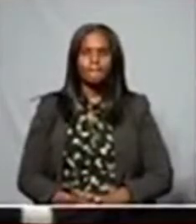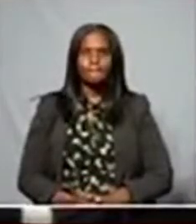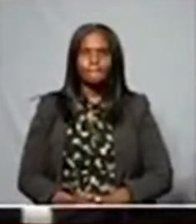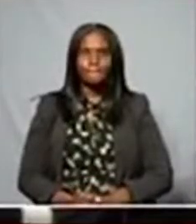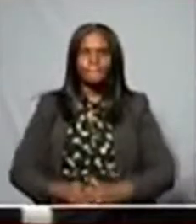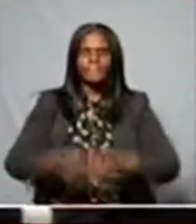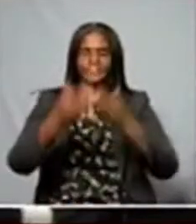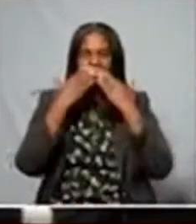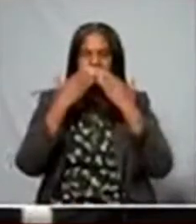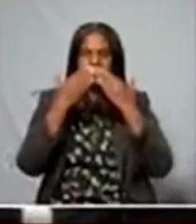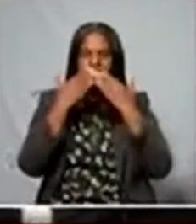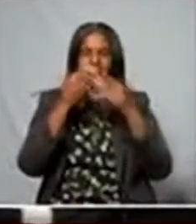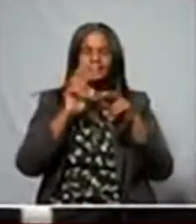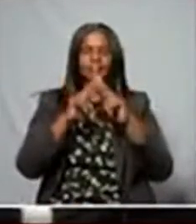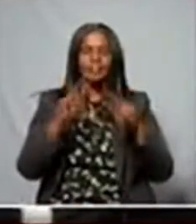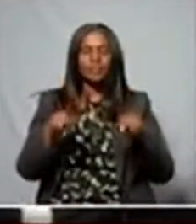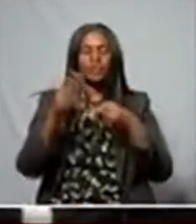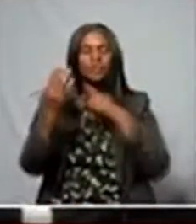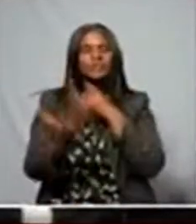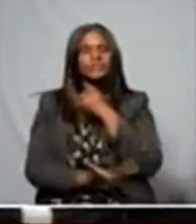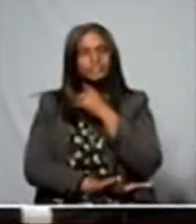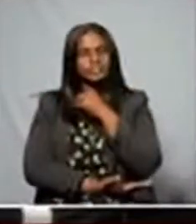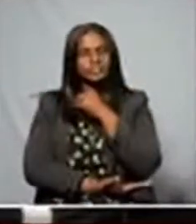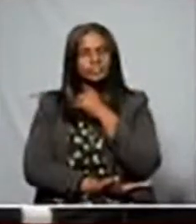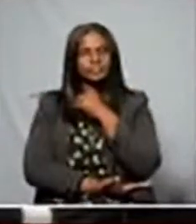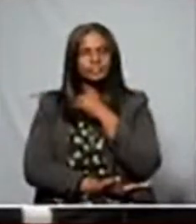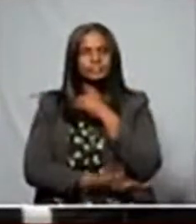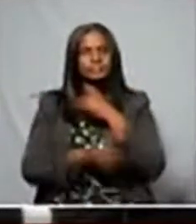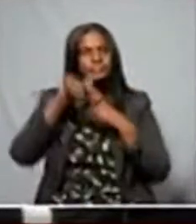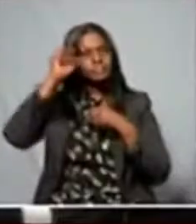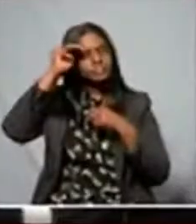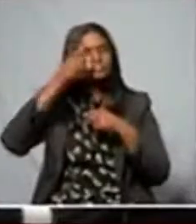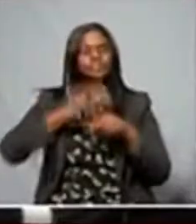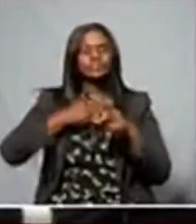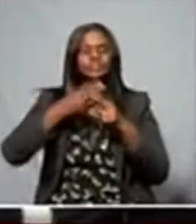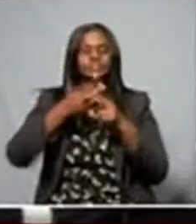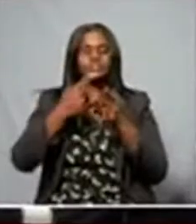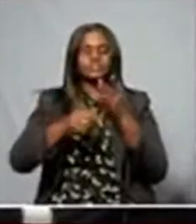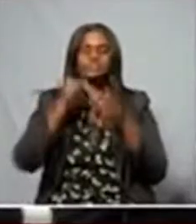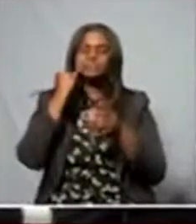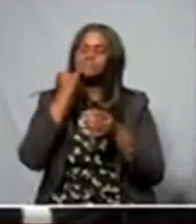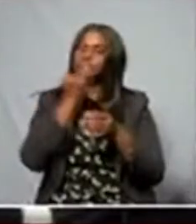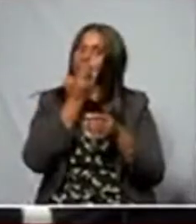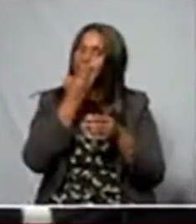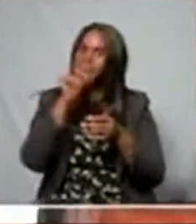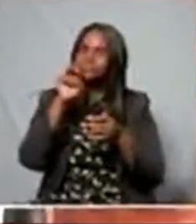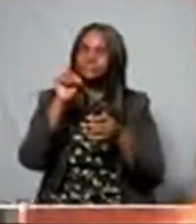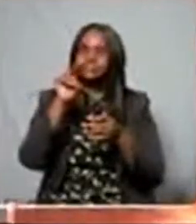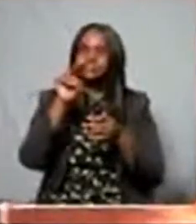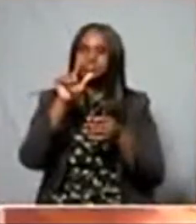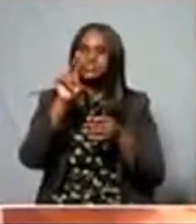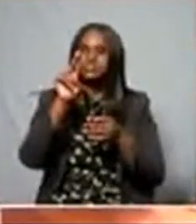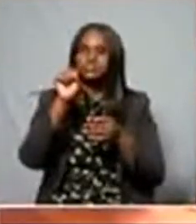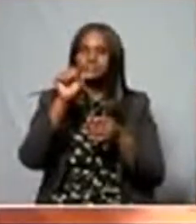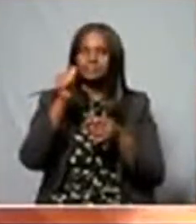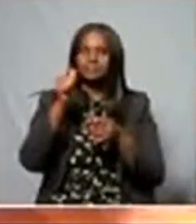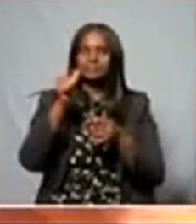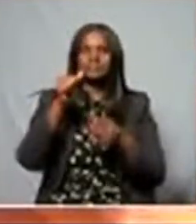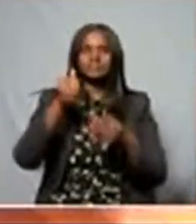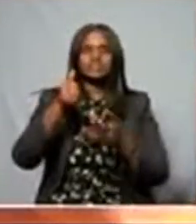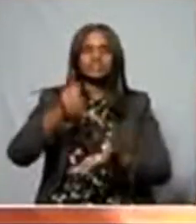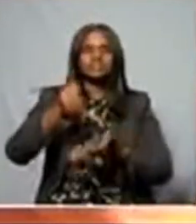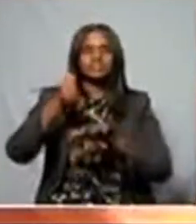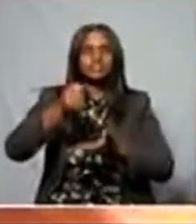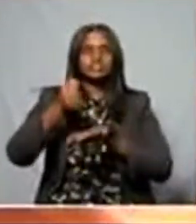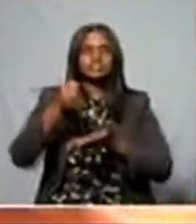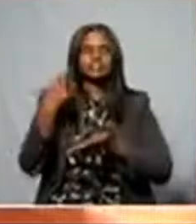Thank you, Honorable Chair, and welcome, Ministry. My name is Joseph Jeffan Mwansa from the Parliamentary Budget Office, part